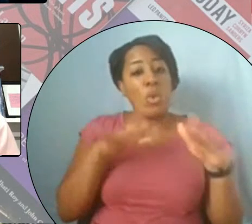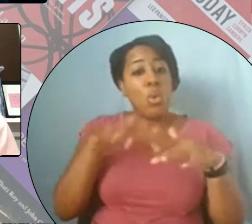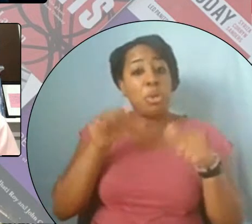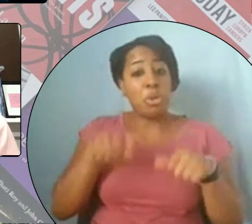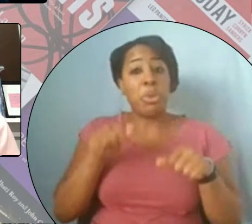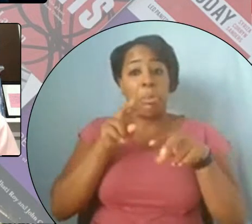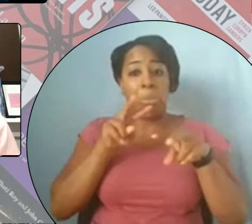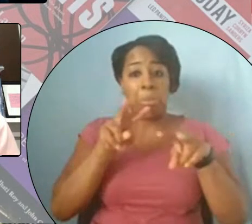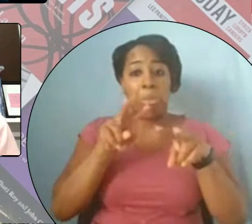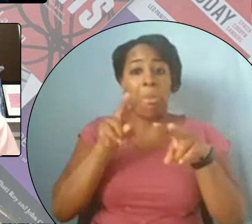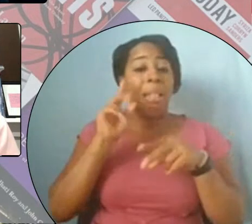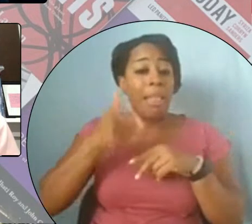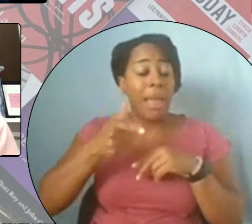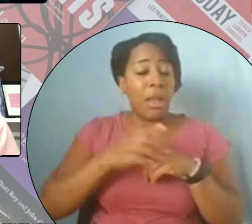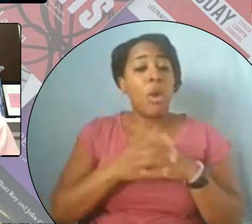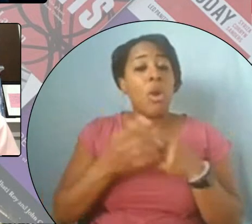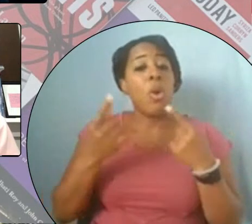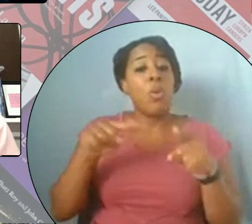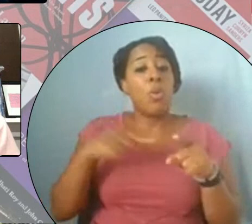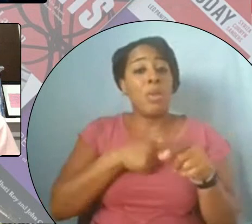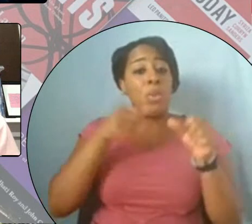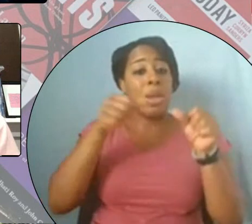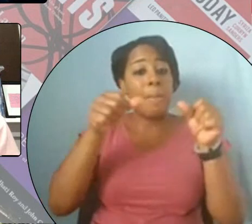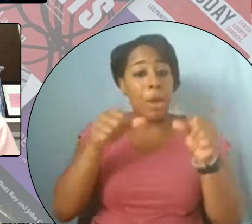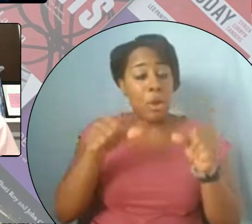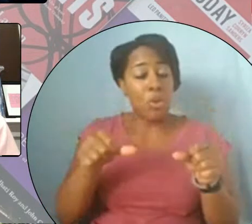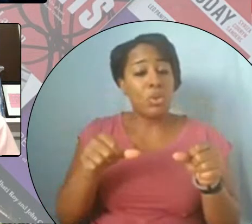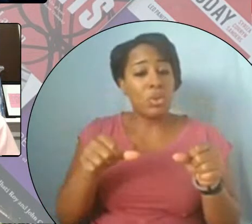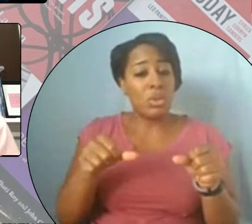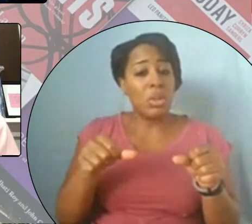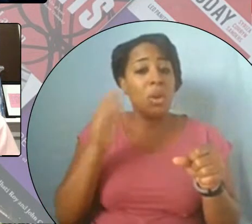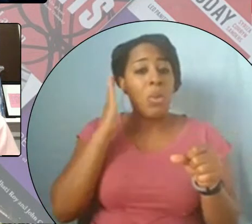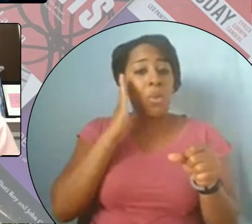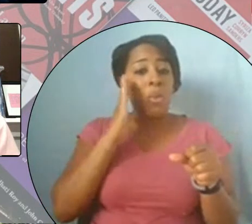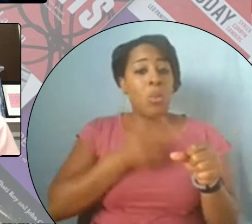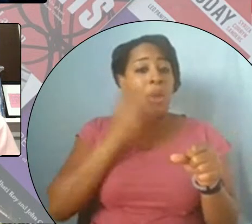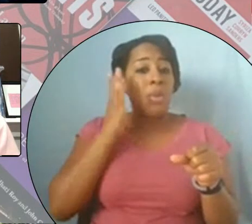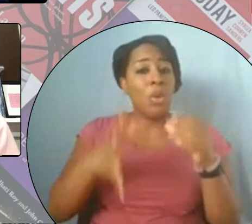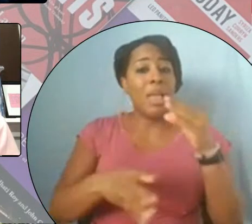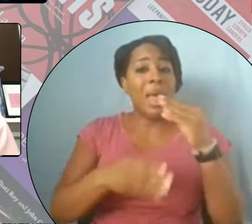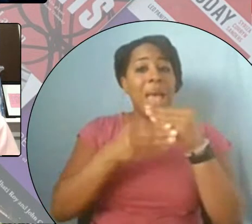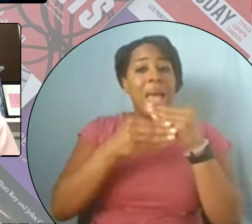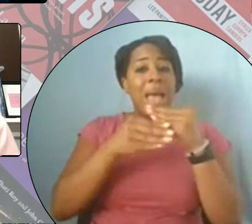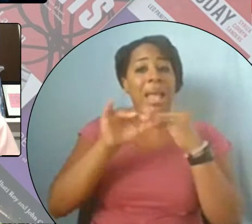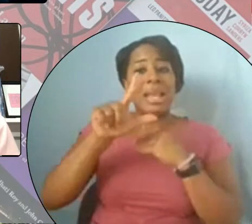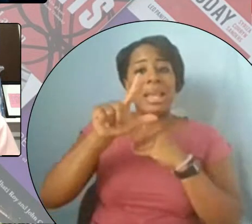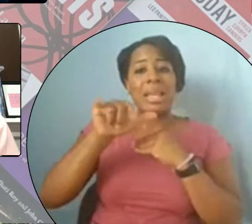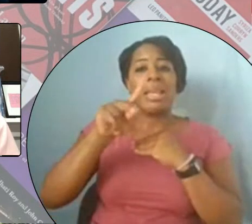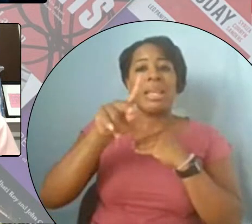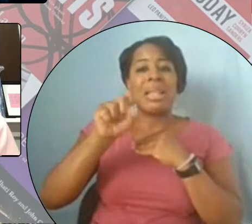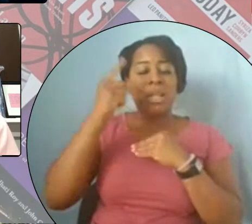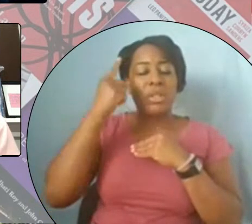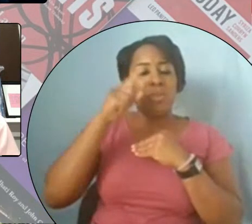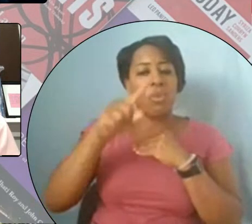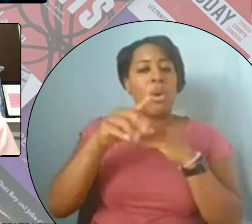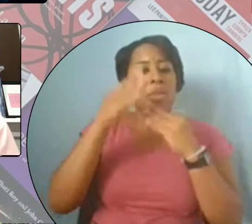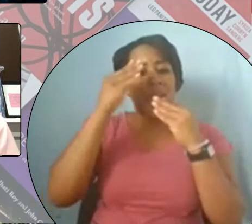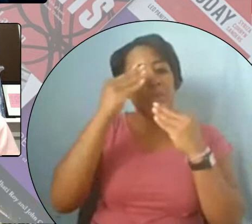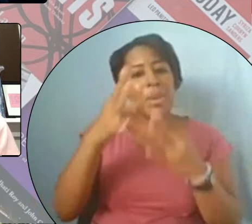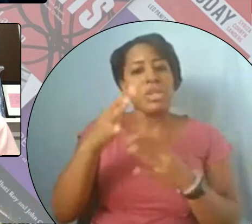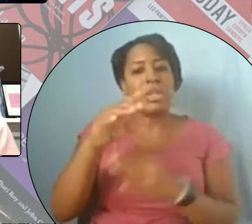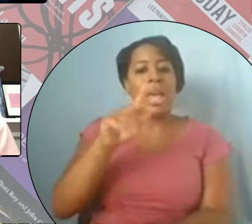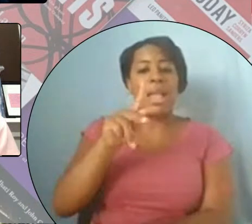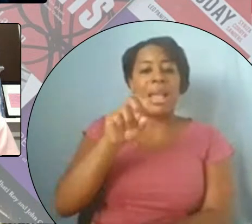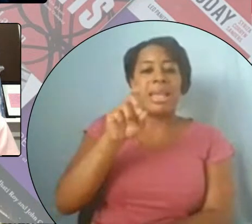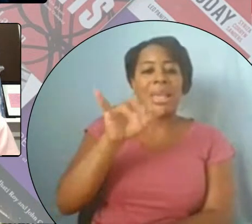this recording, we'll try to remember to also post links to the information that Kelly and Tariq mentioned